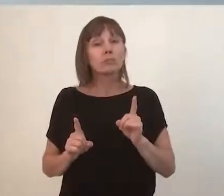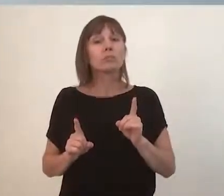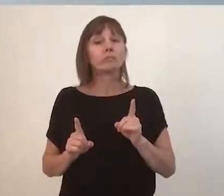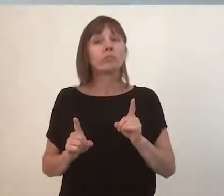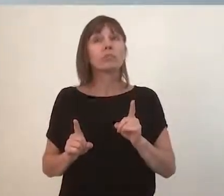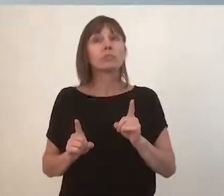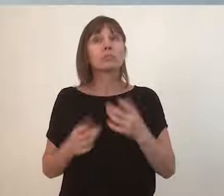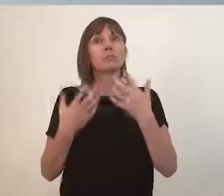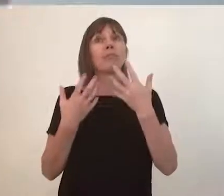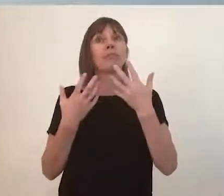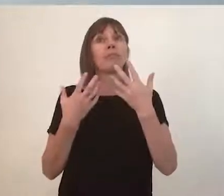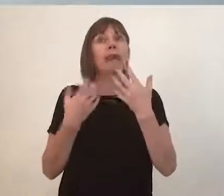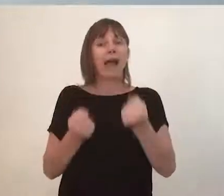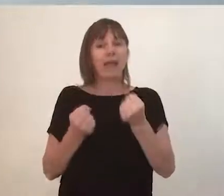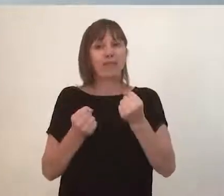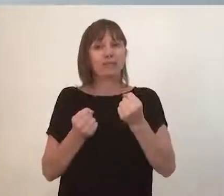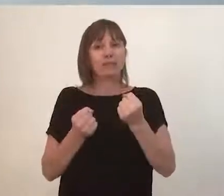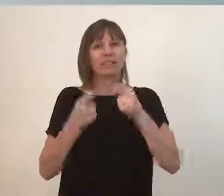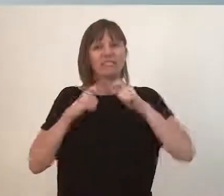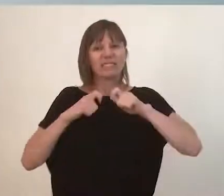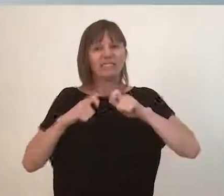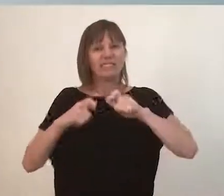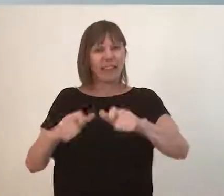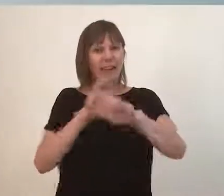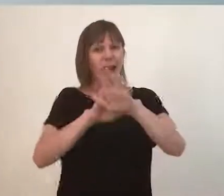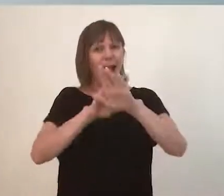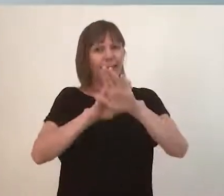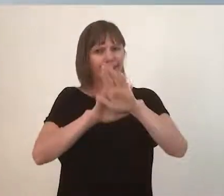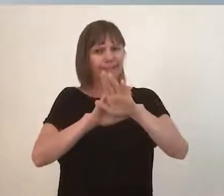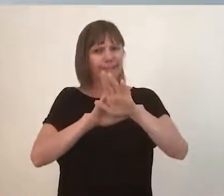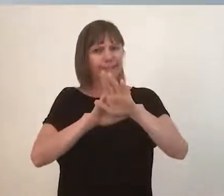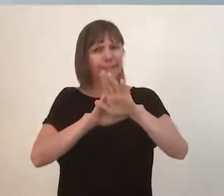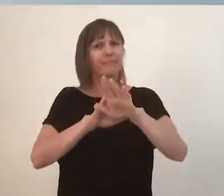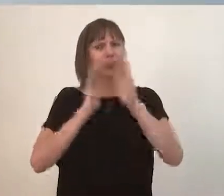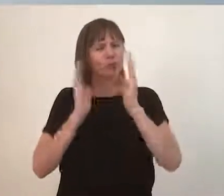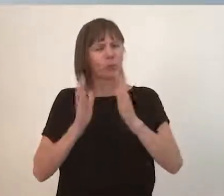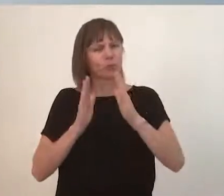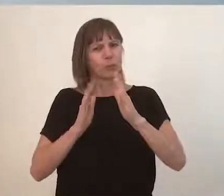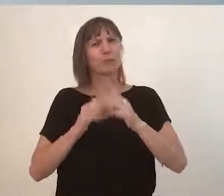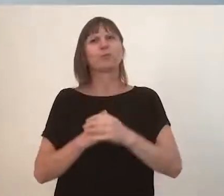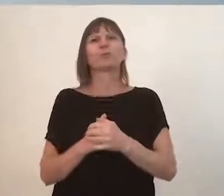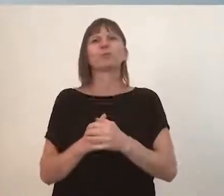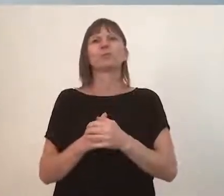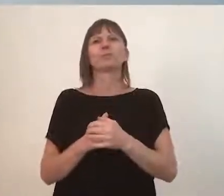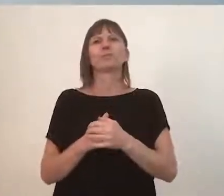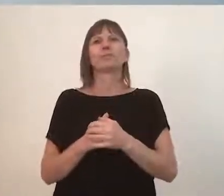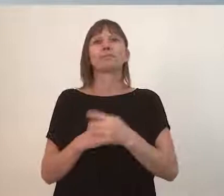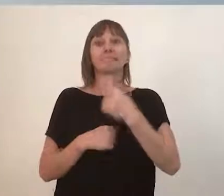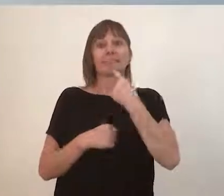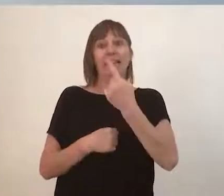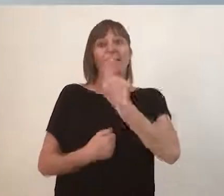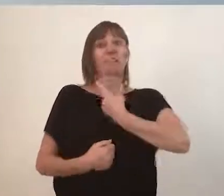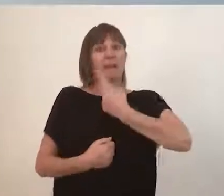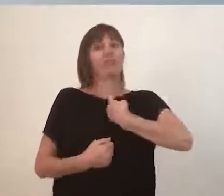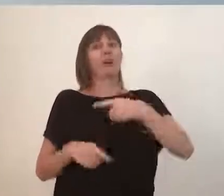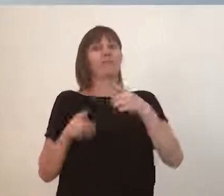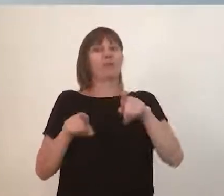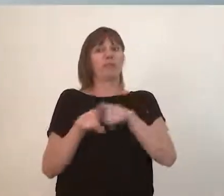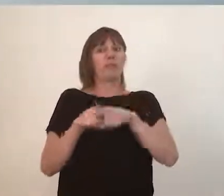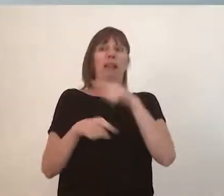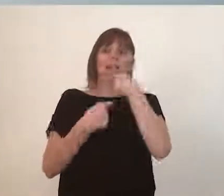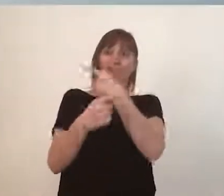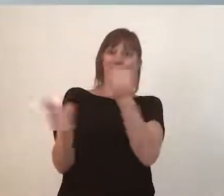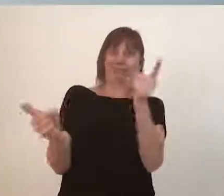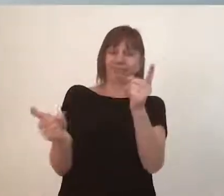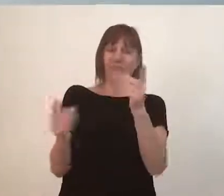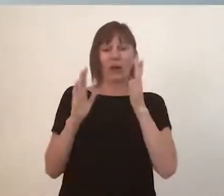Yes. The trick is with this liner situation is to have a steady hand. You just gotta commit to the line. I'm saying this to you